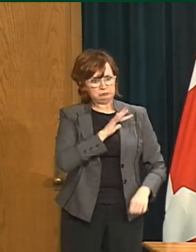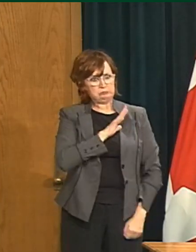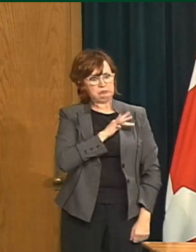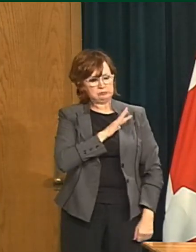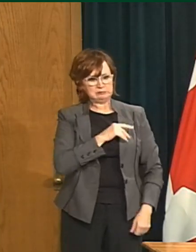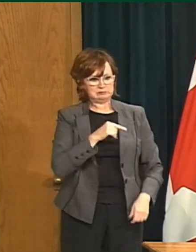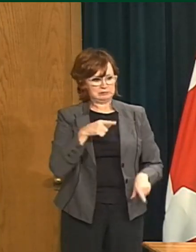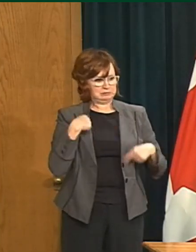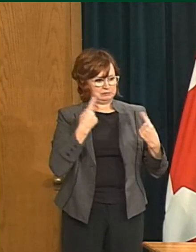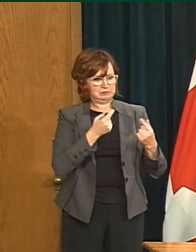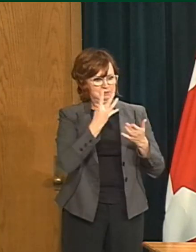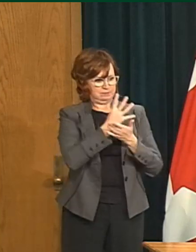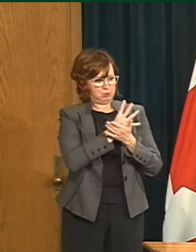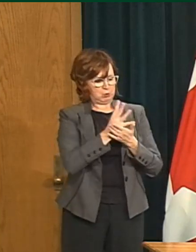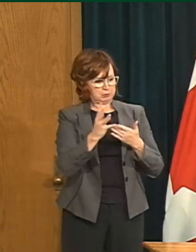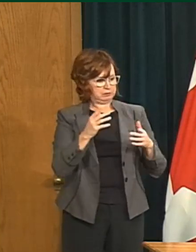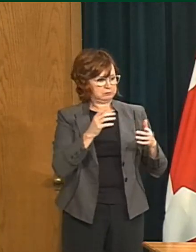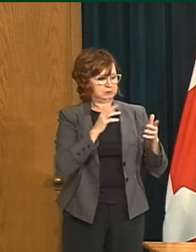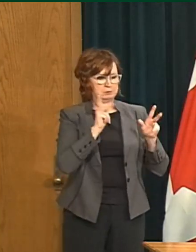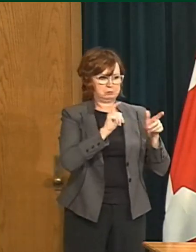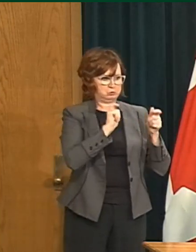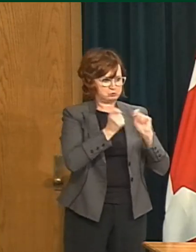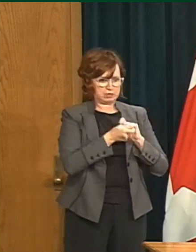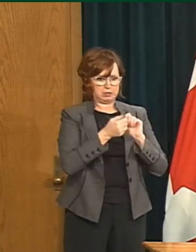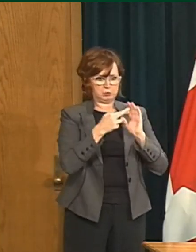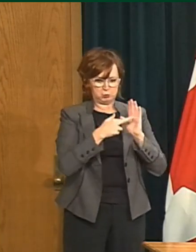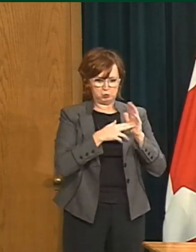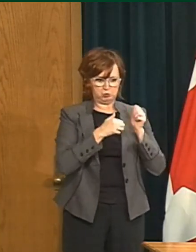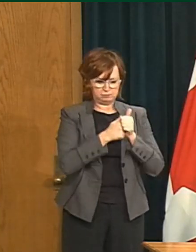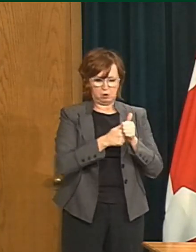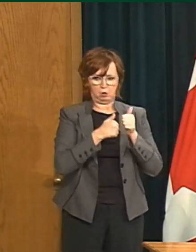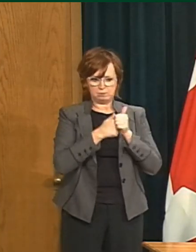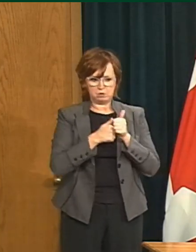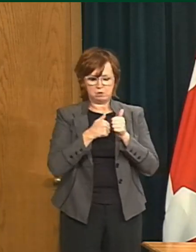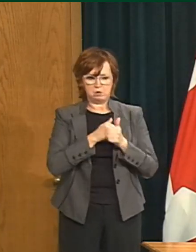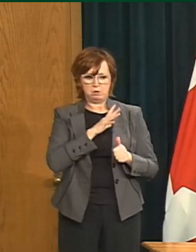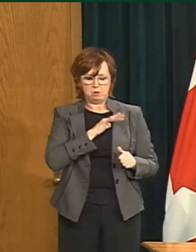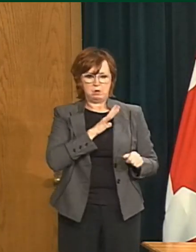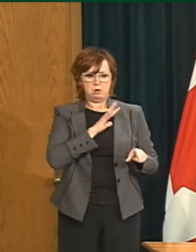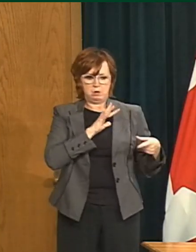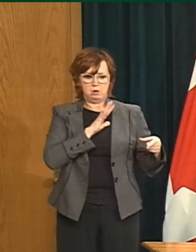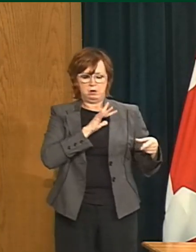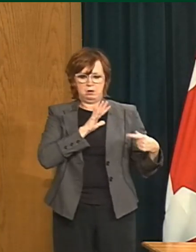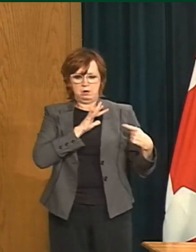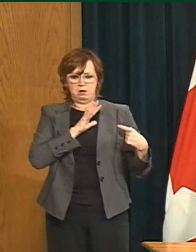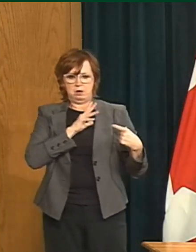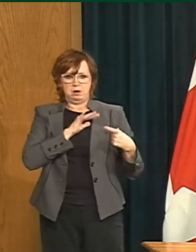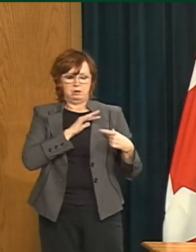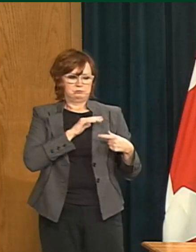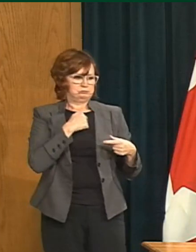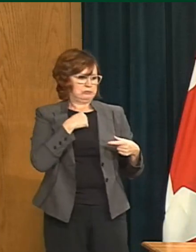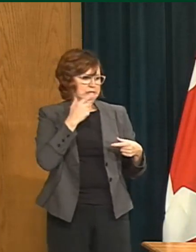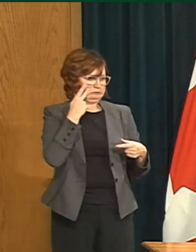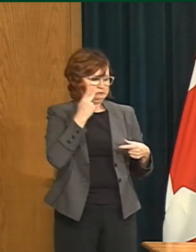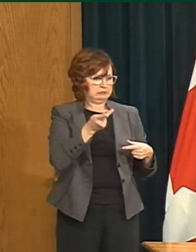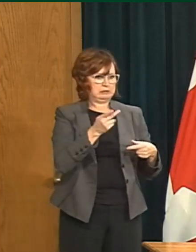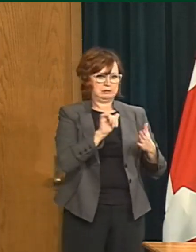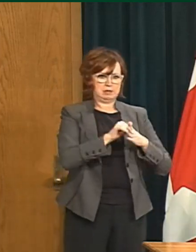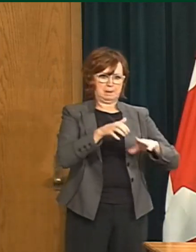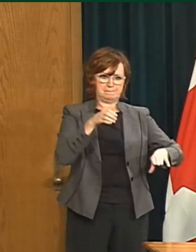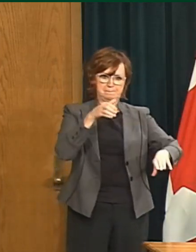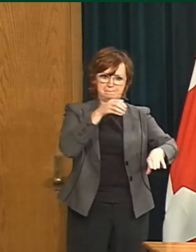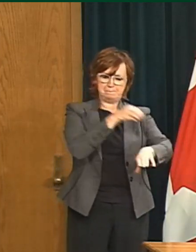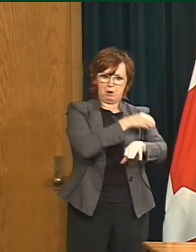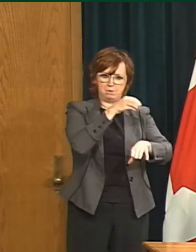that trajectory, and I think this is a good example of showing the power of each individual changing the course of an illness at